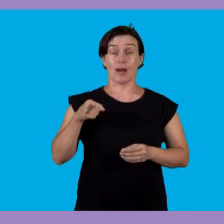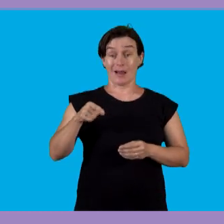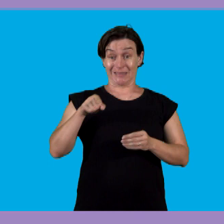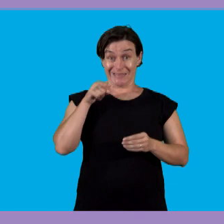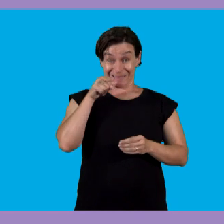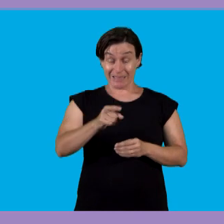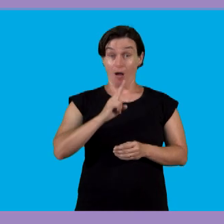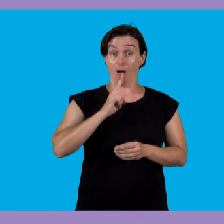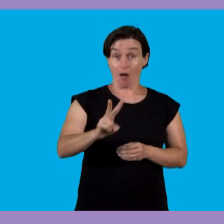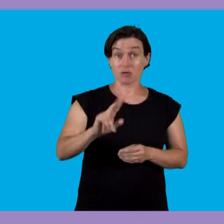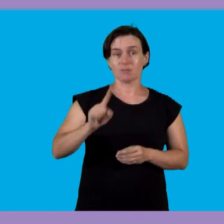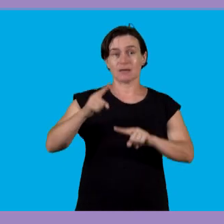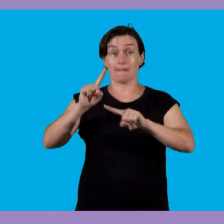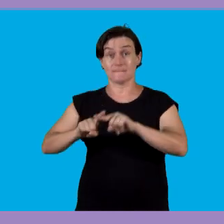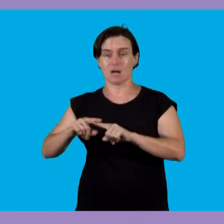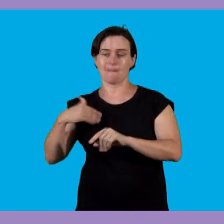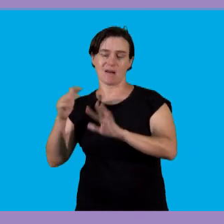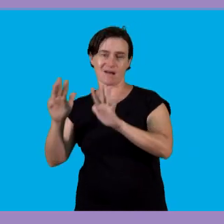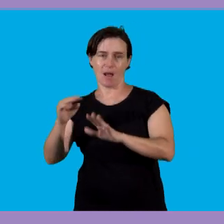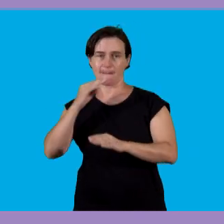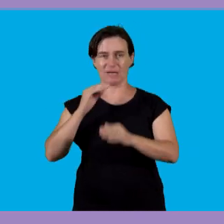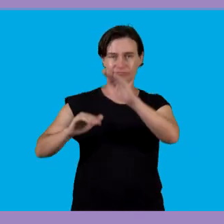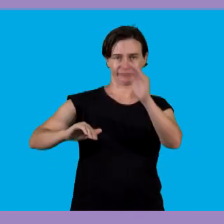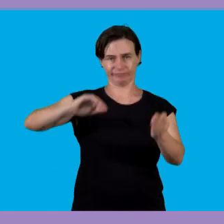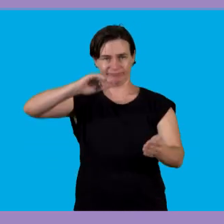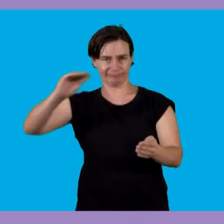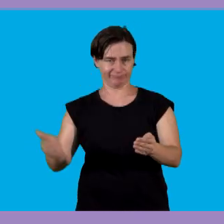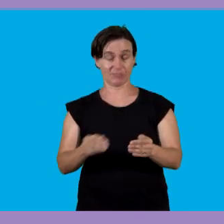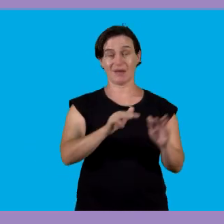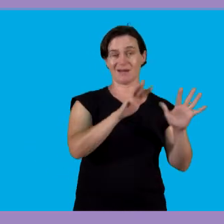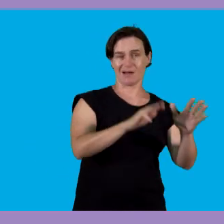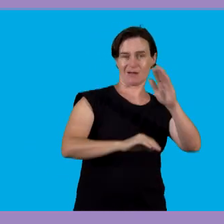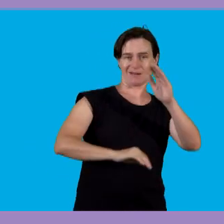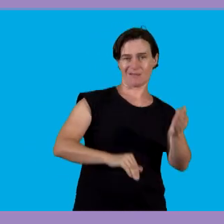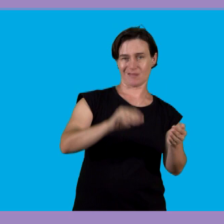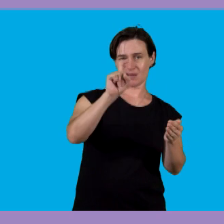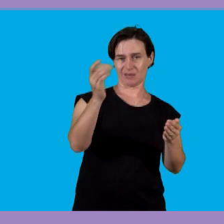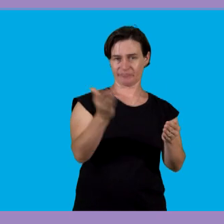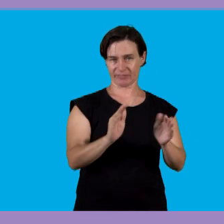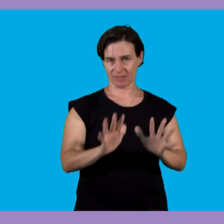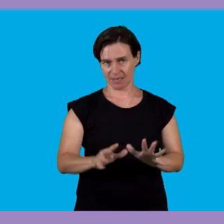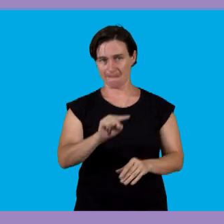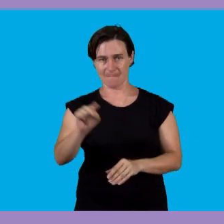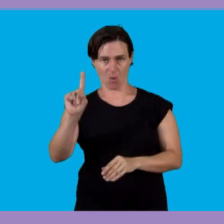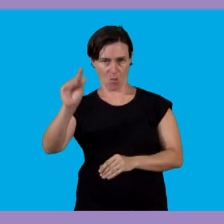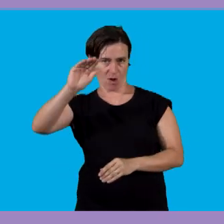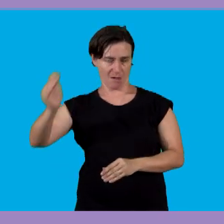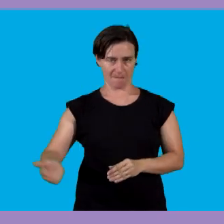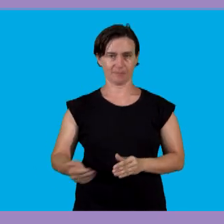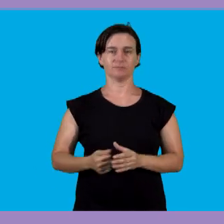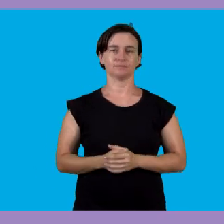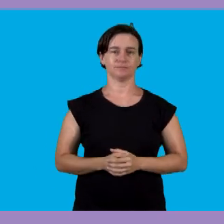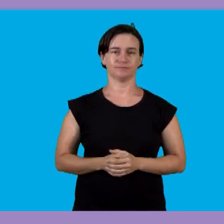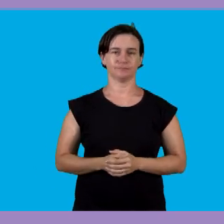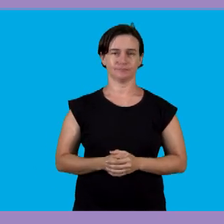now multiply the answer by 9. So that is going to be 9 multiplied by that number, shared